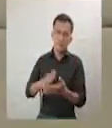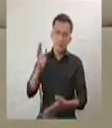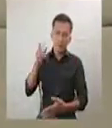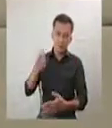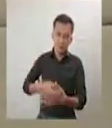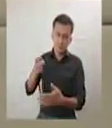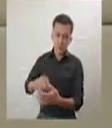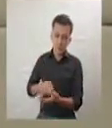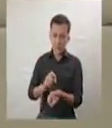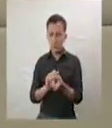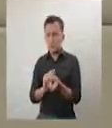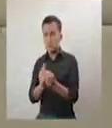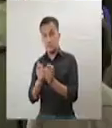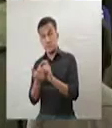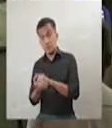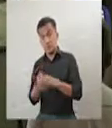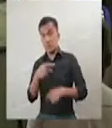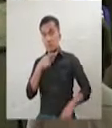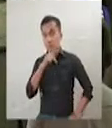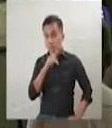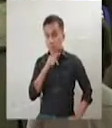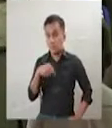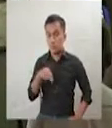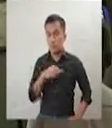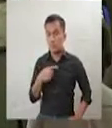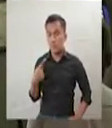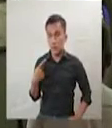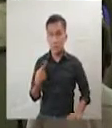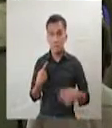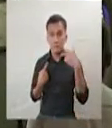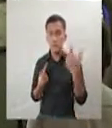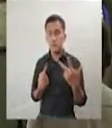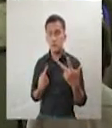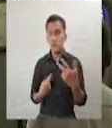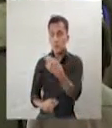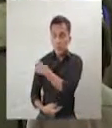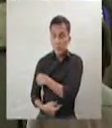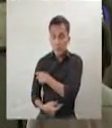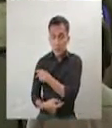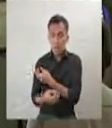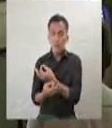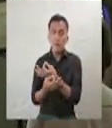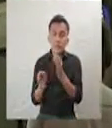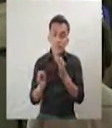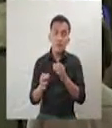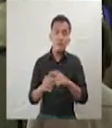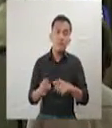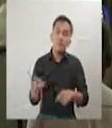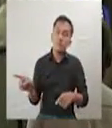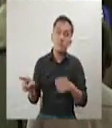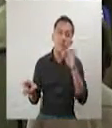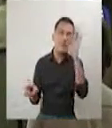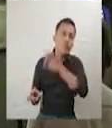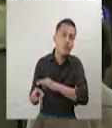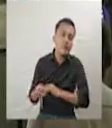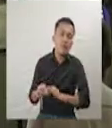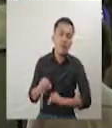that turns into pork, we have free hospitals na libre nga, bulok naman.